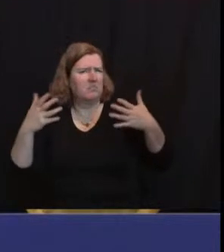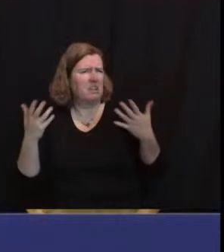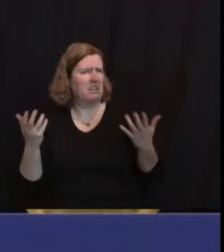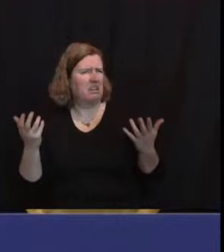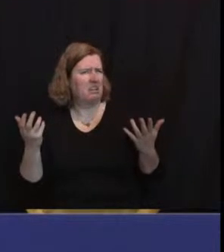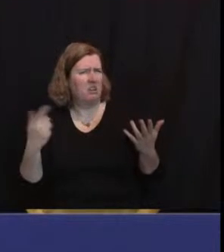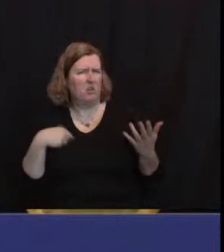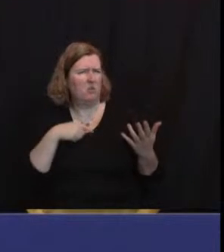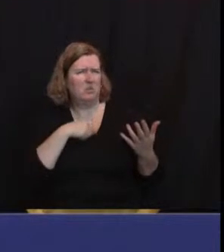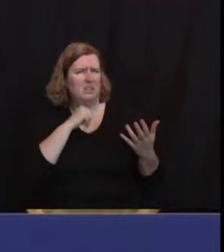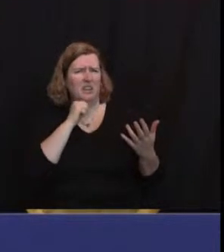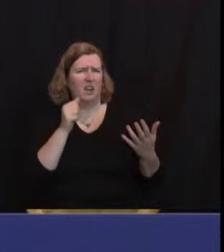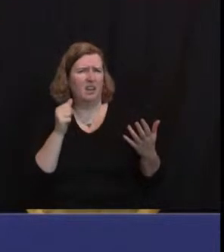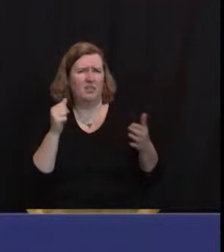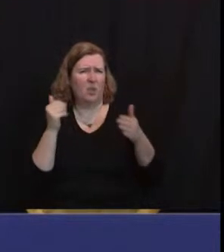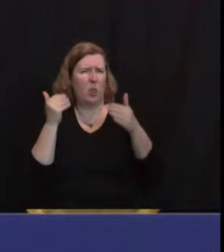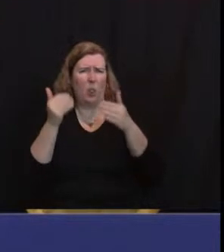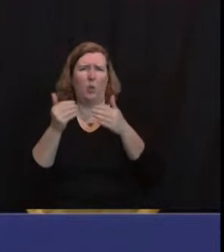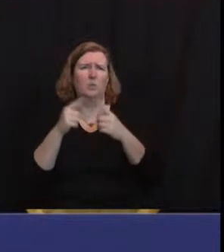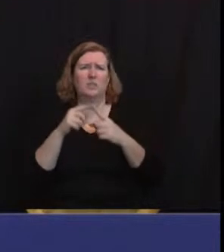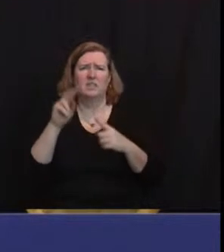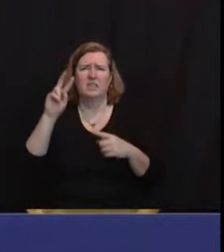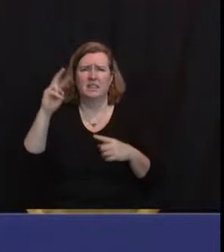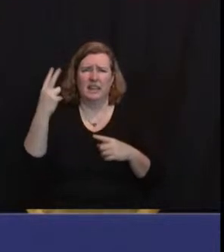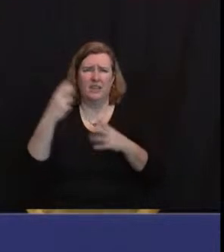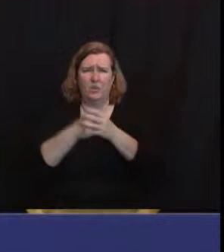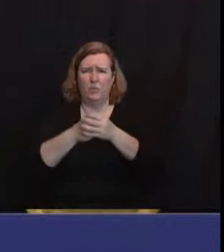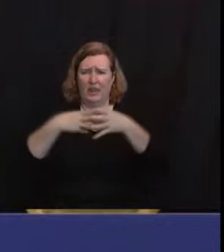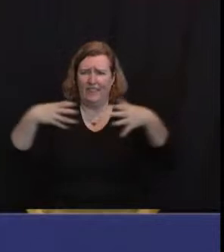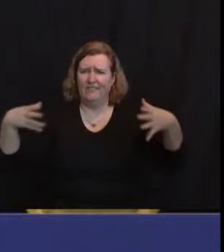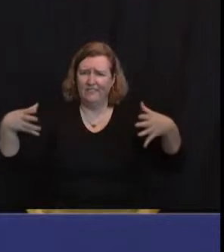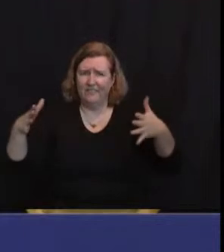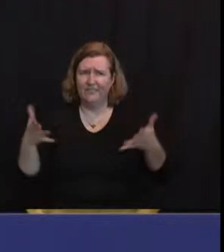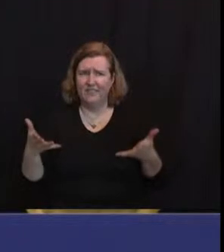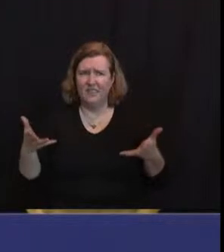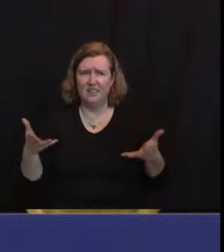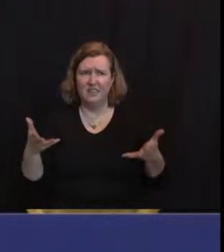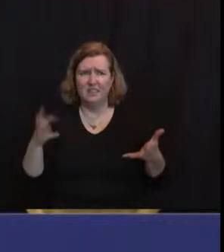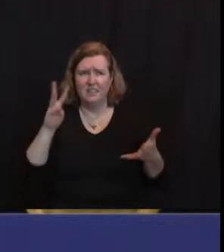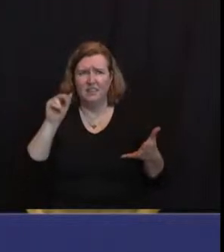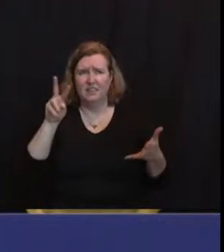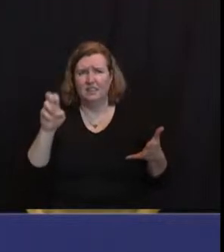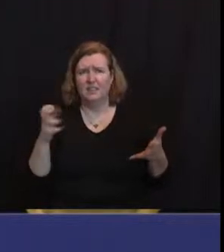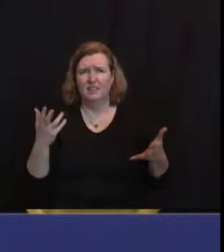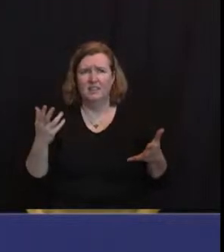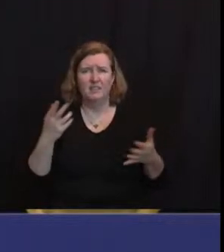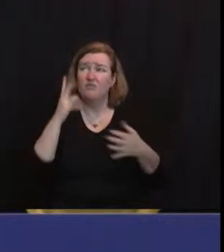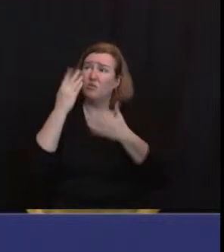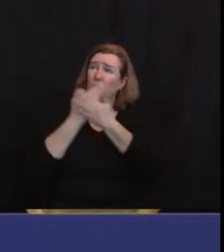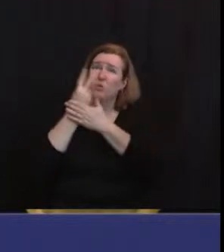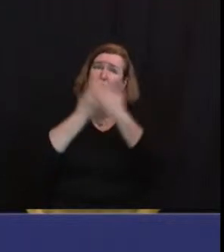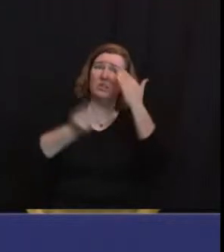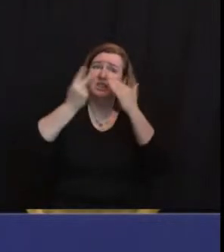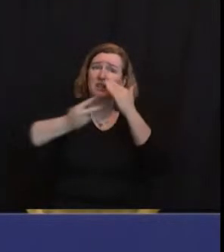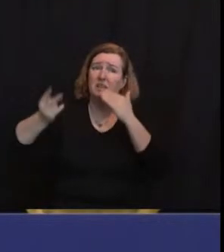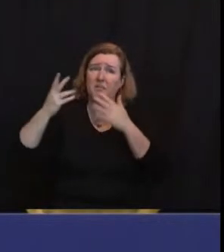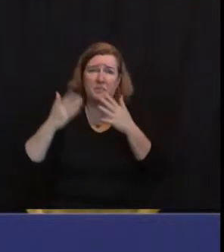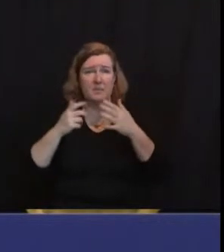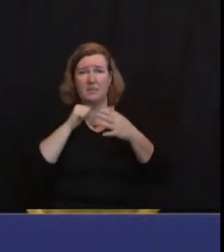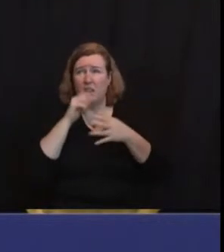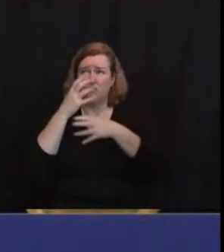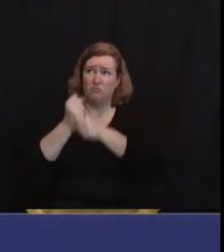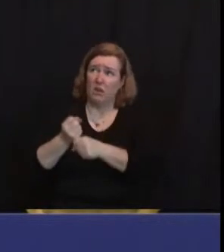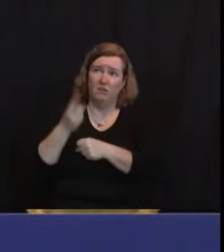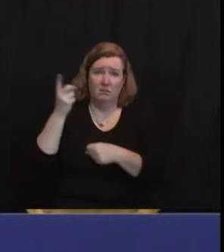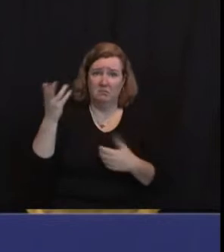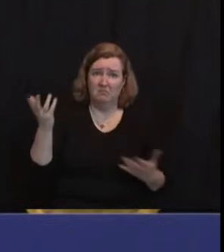happen? And bearing that in mind, why should New Jerseyans believe that these new projections are legitimate? And also, just with J&J, do you